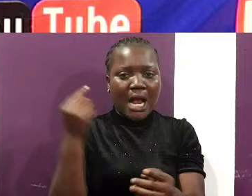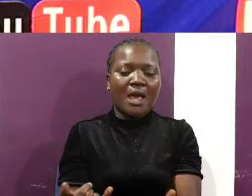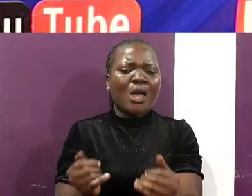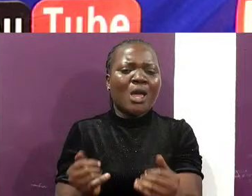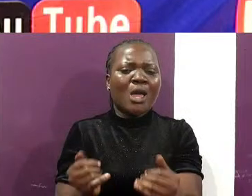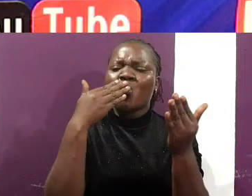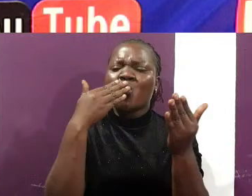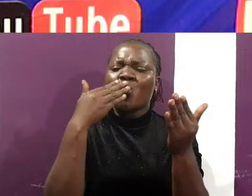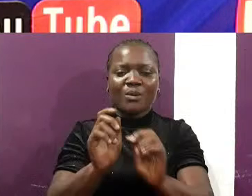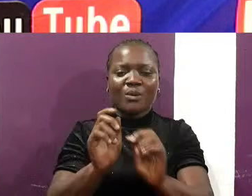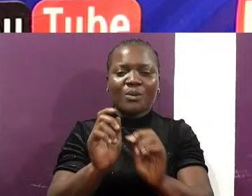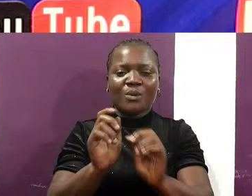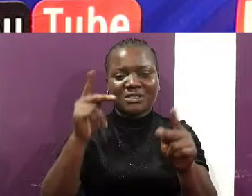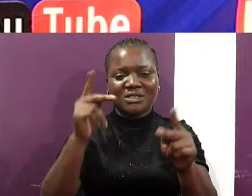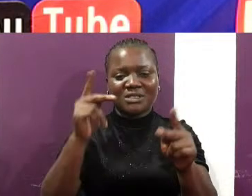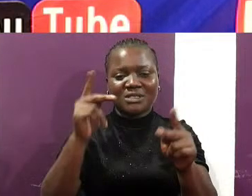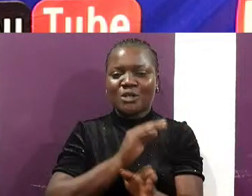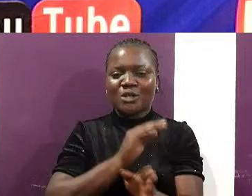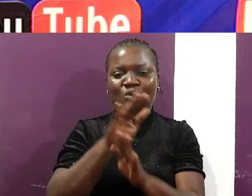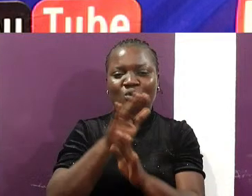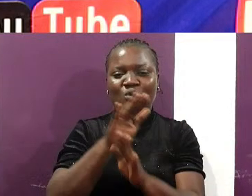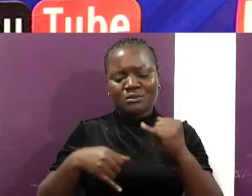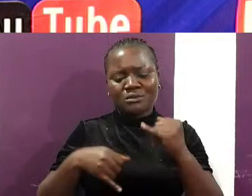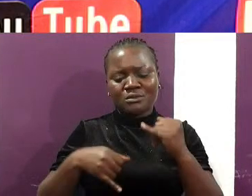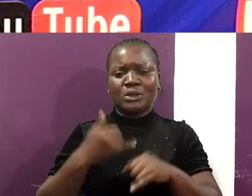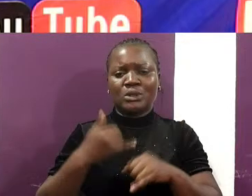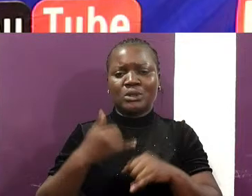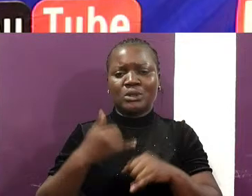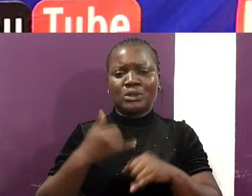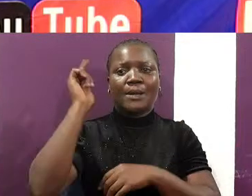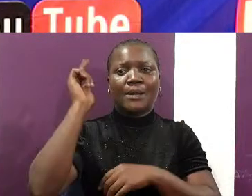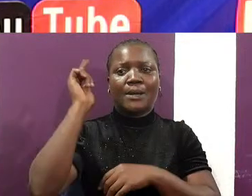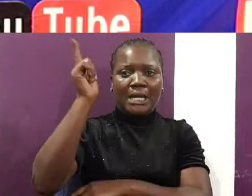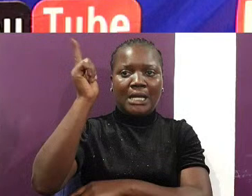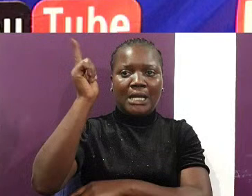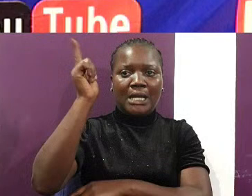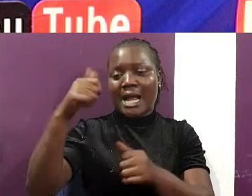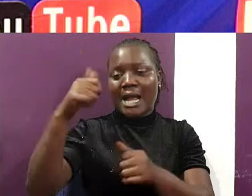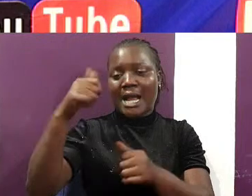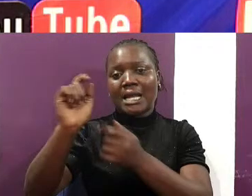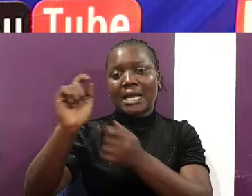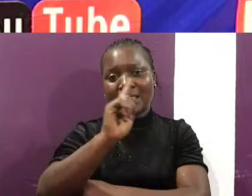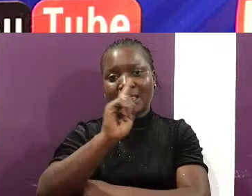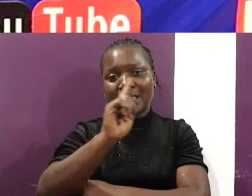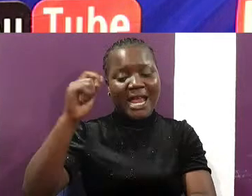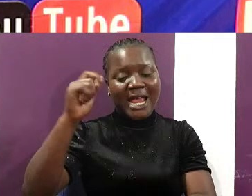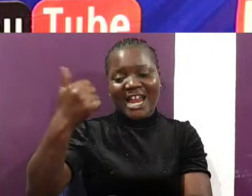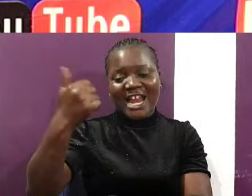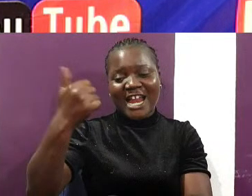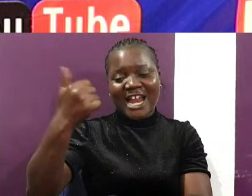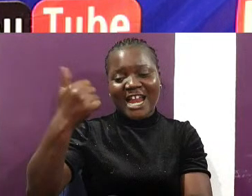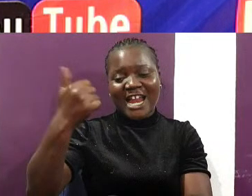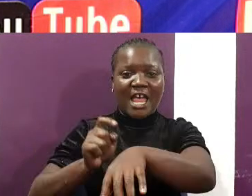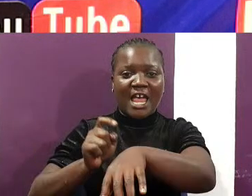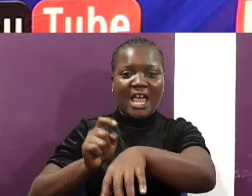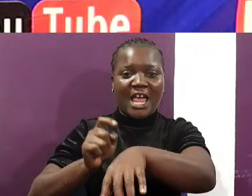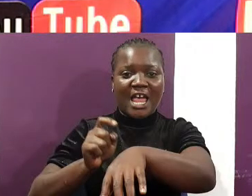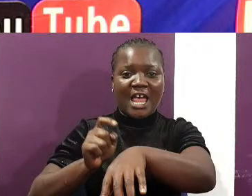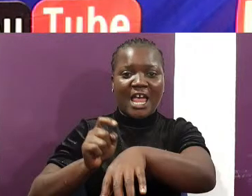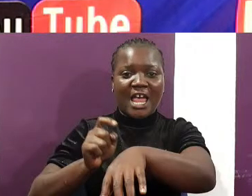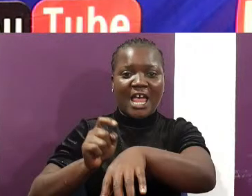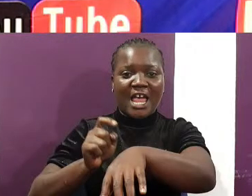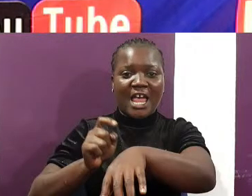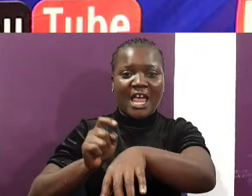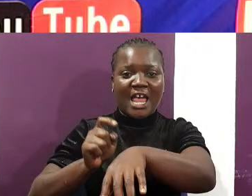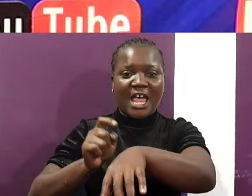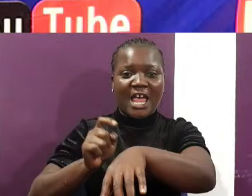of you. Yes, today is another day. Today is another time for us to have a wonderful lesson. And I'm